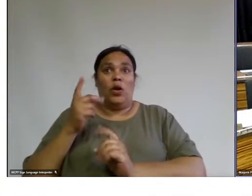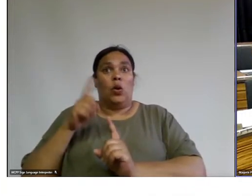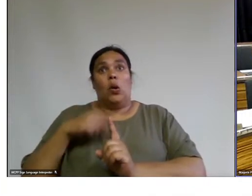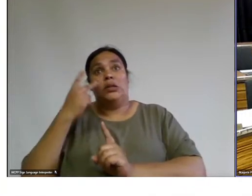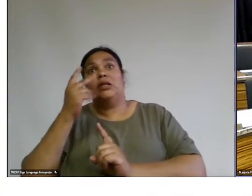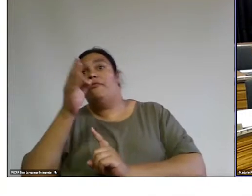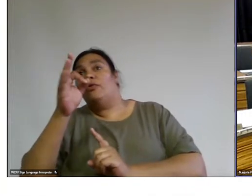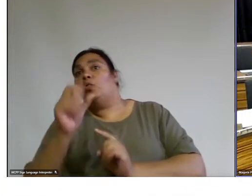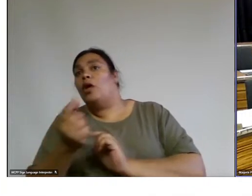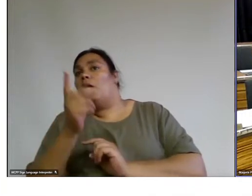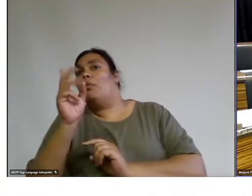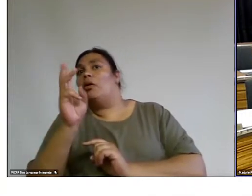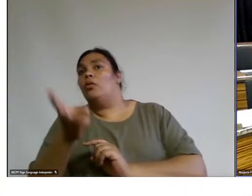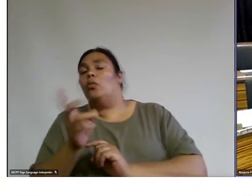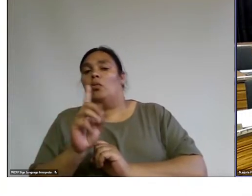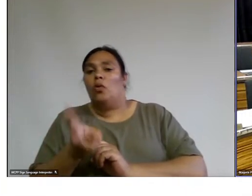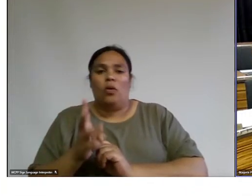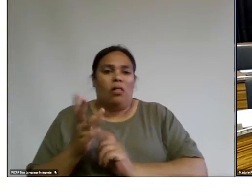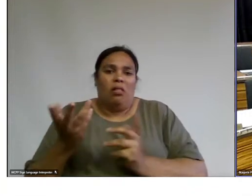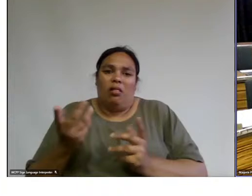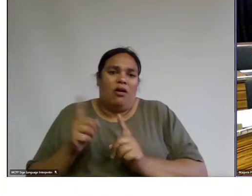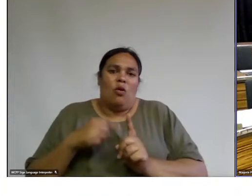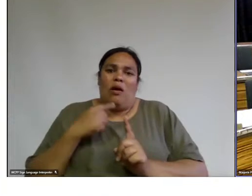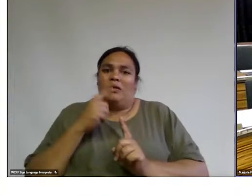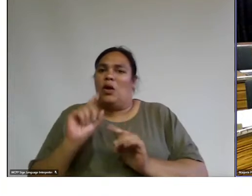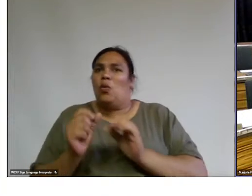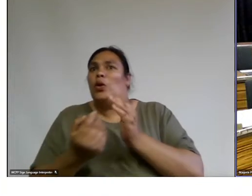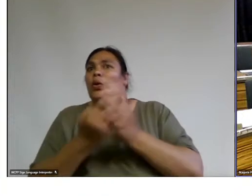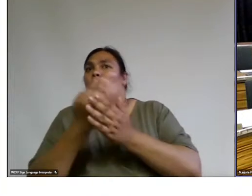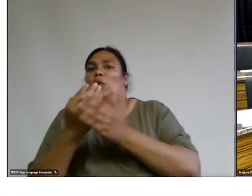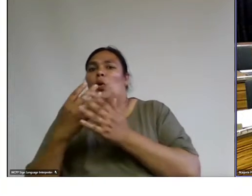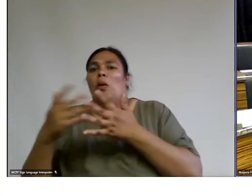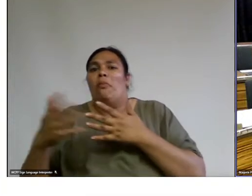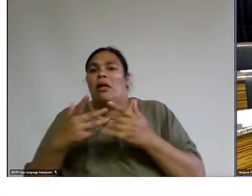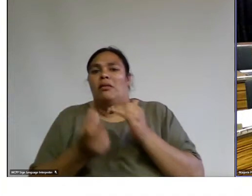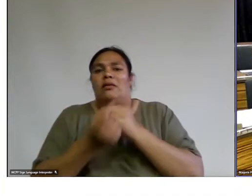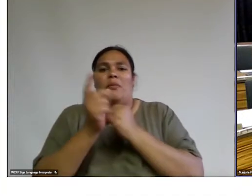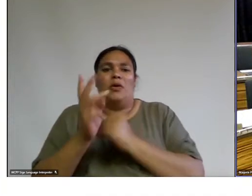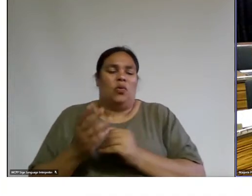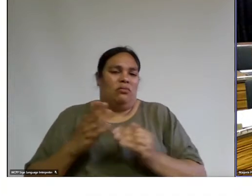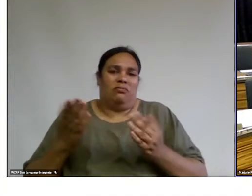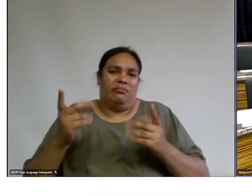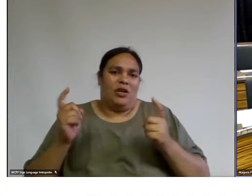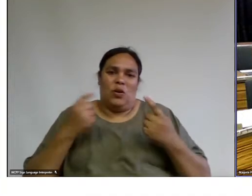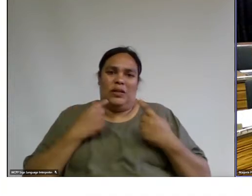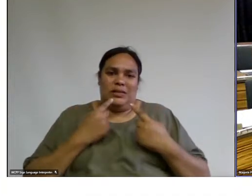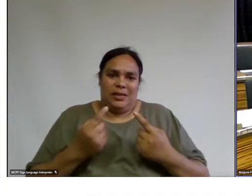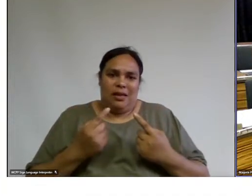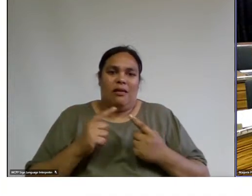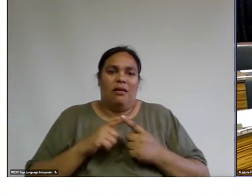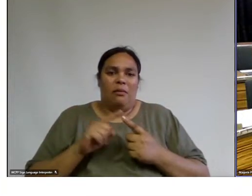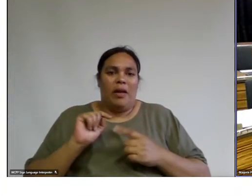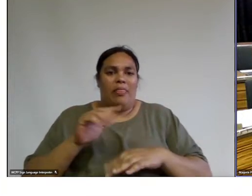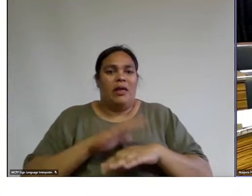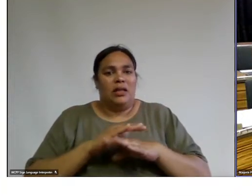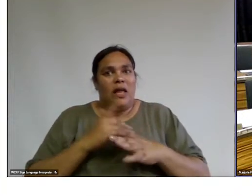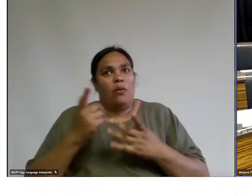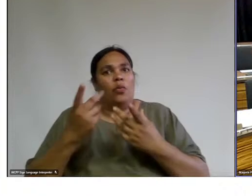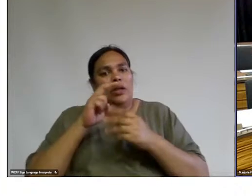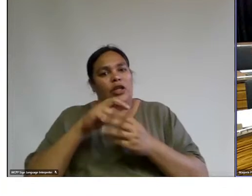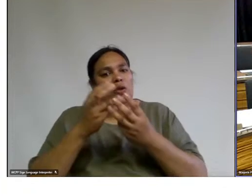at this time. As I said here, I cannot say what these new methods will be, and then we have to deal with them at that time.